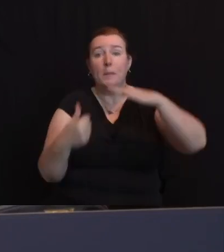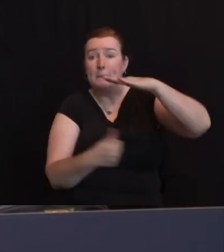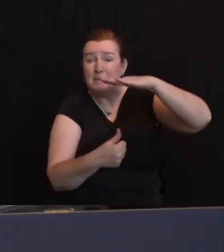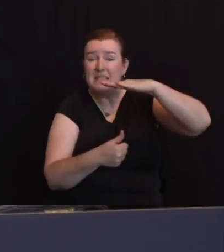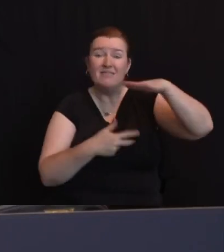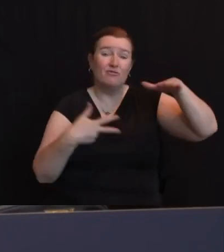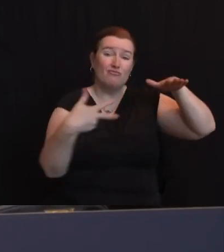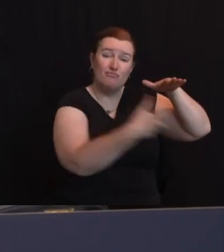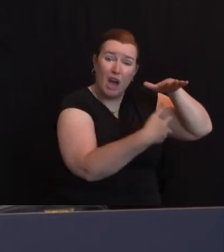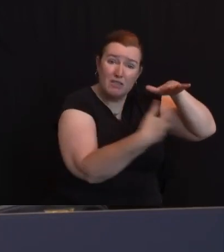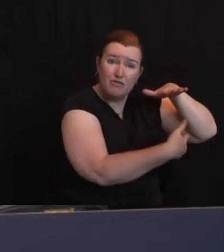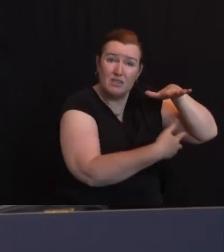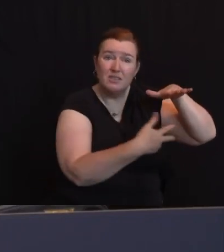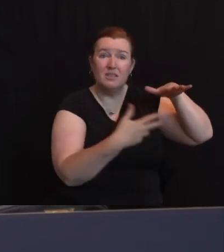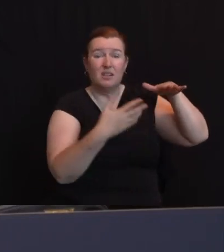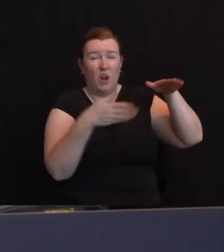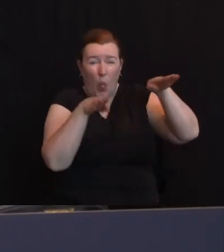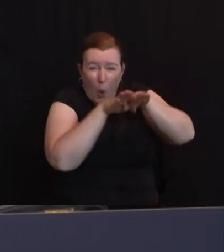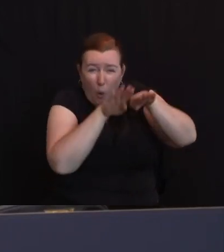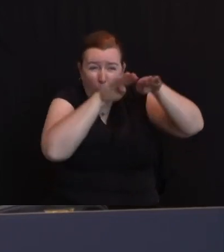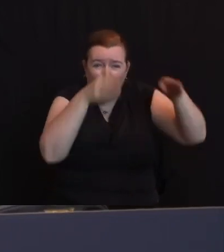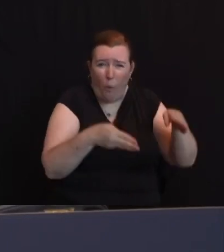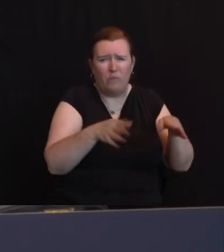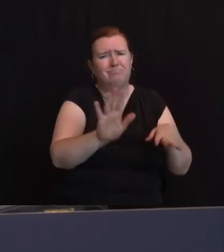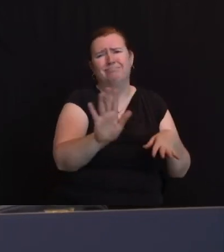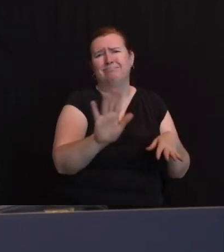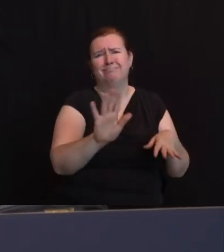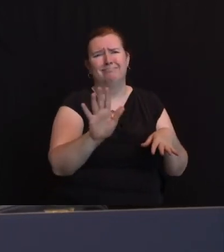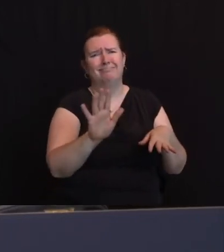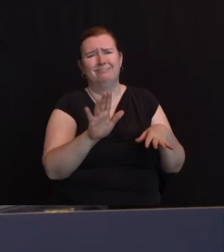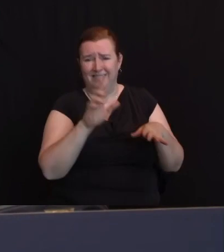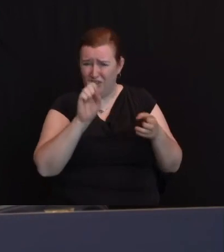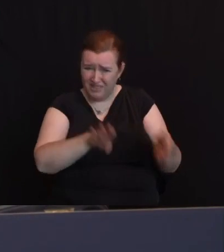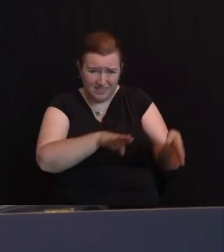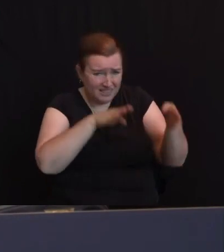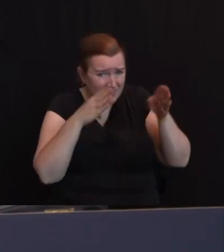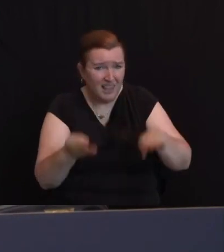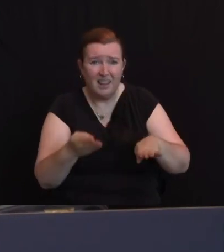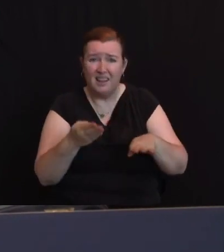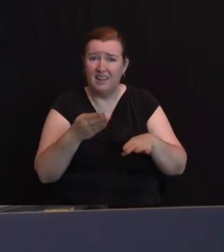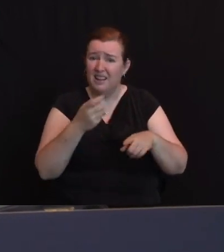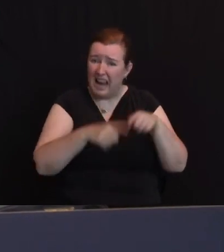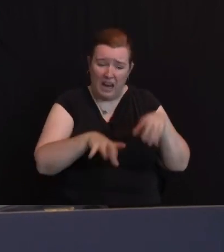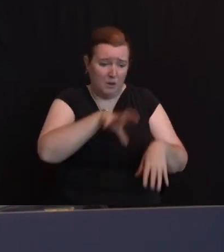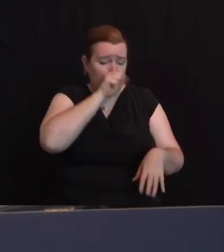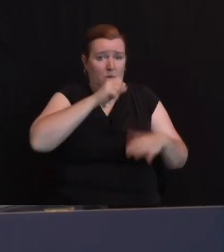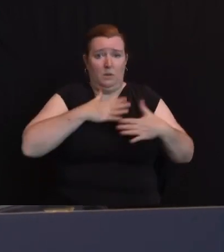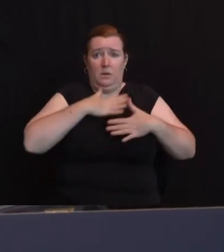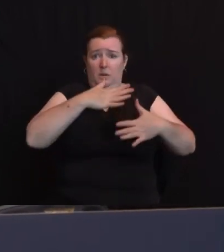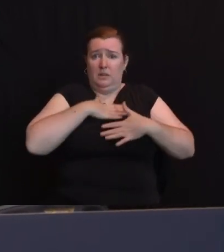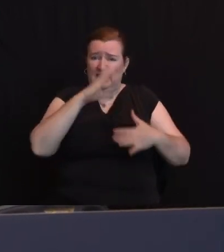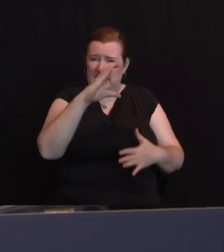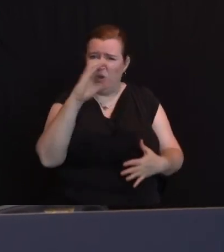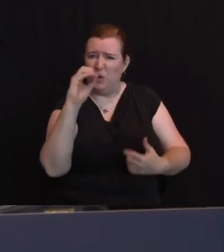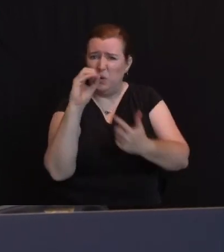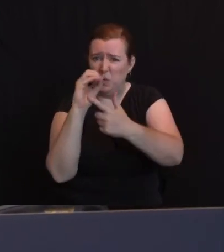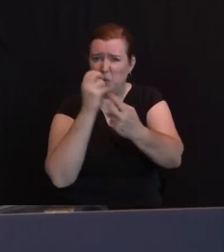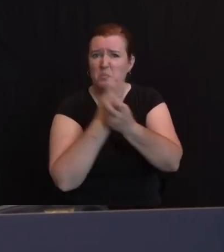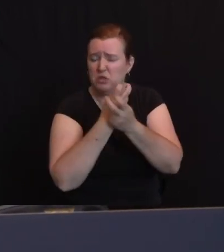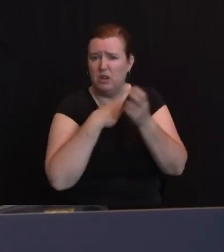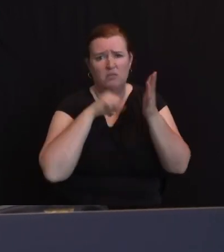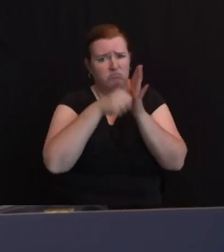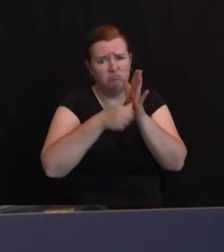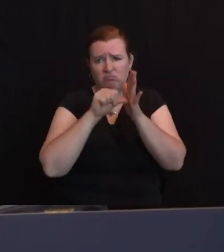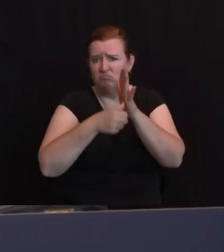enclosed part of your house is deadly. You cannot smell it. It has killed people before, and I drive that message home about